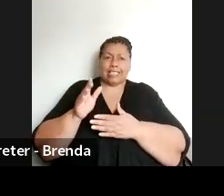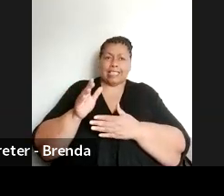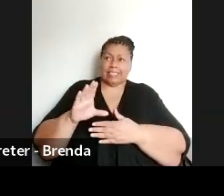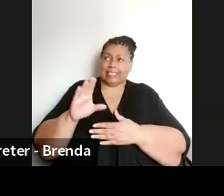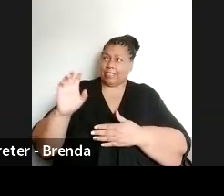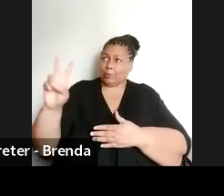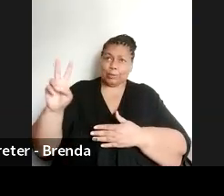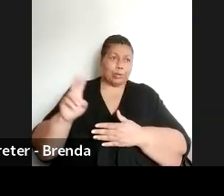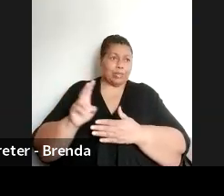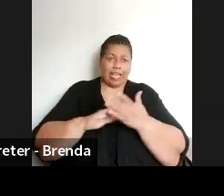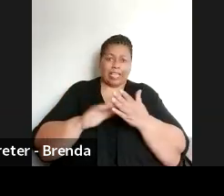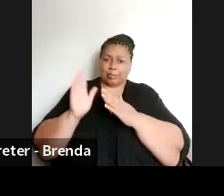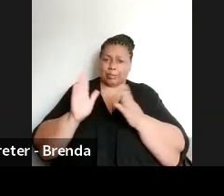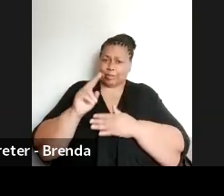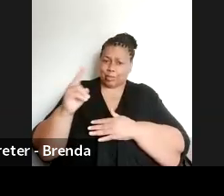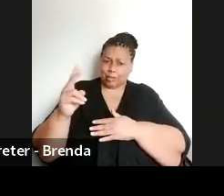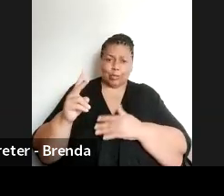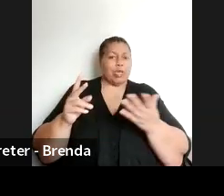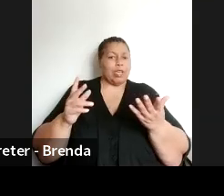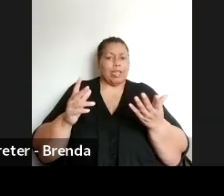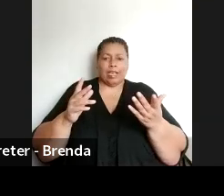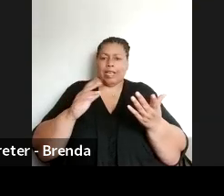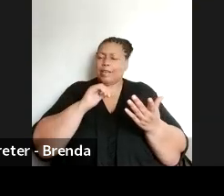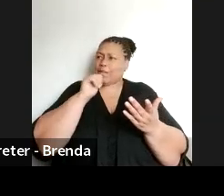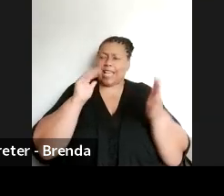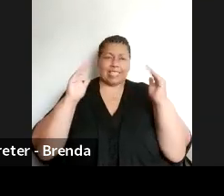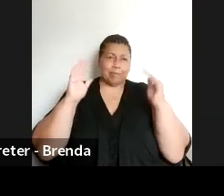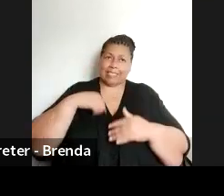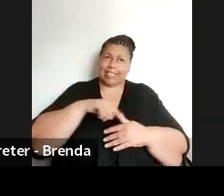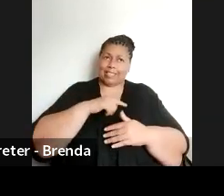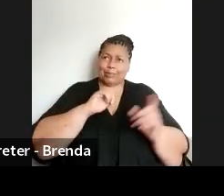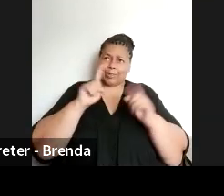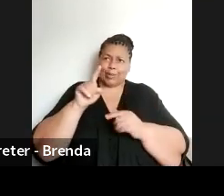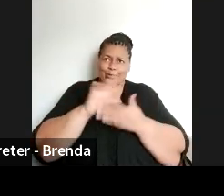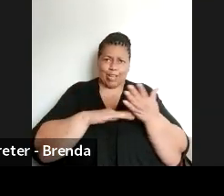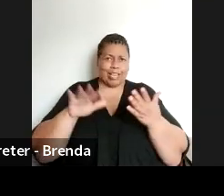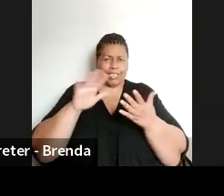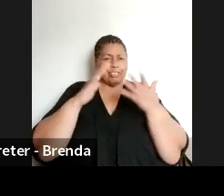honest, I was in CP2 for my math classes and they were not expecting us to go to college. And